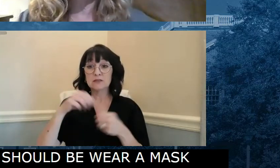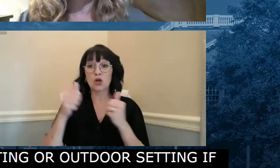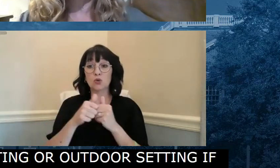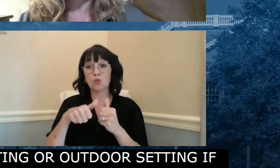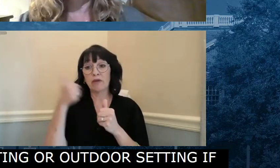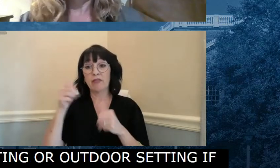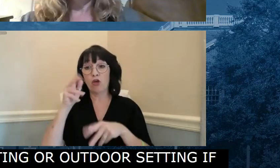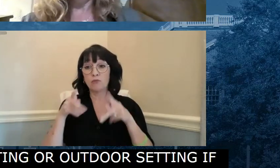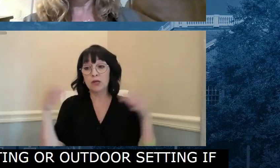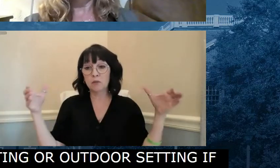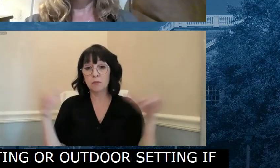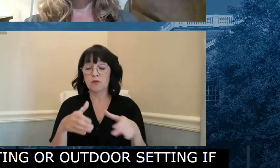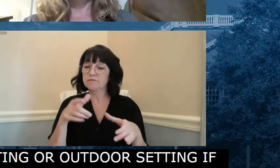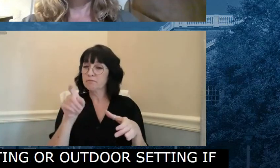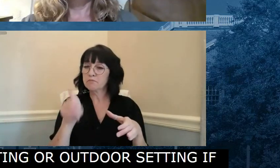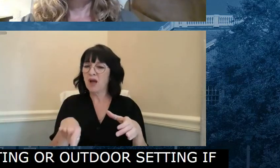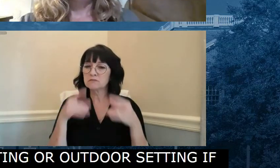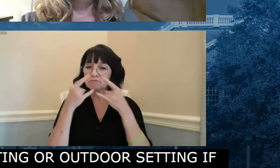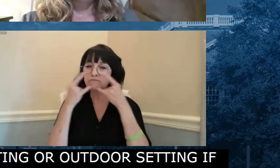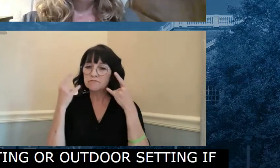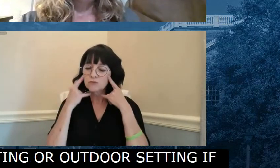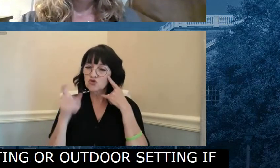space that you're in.